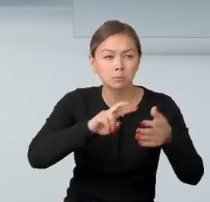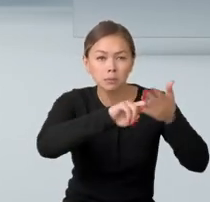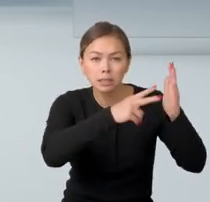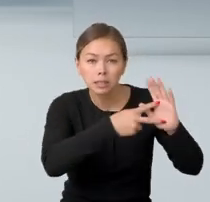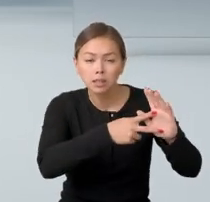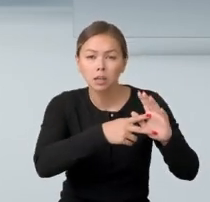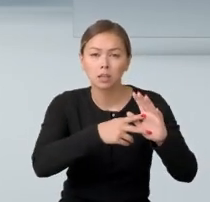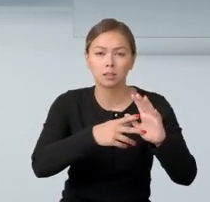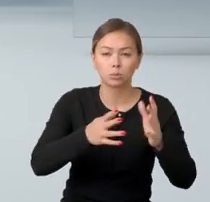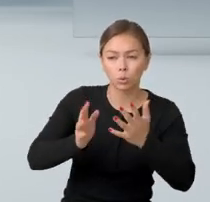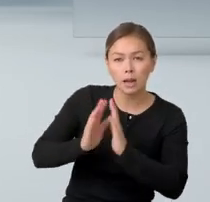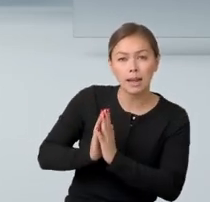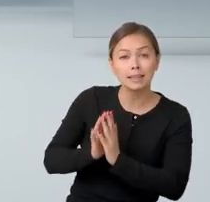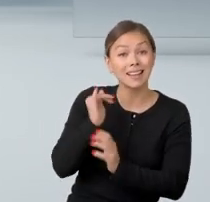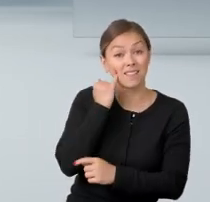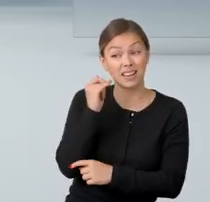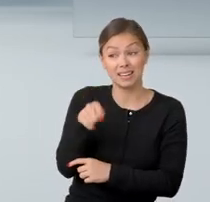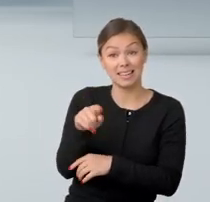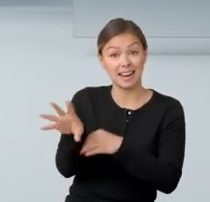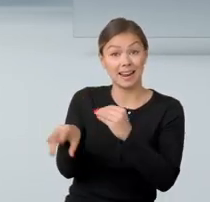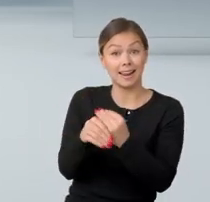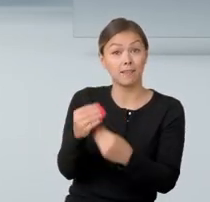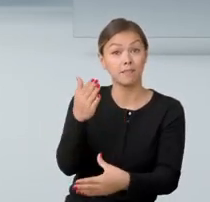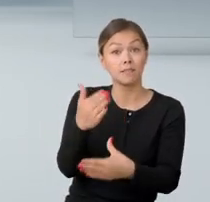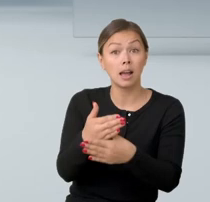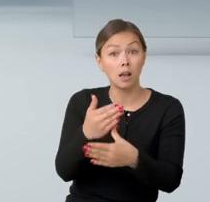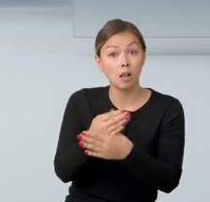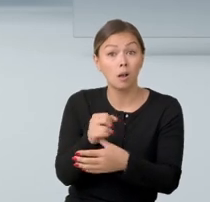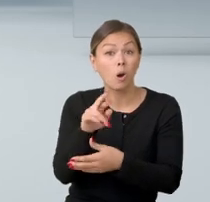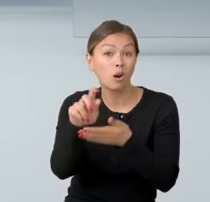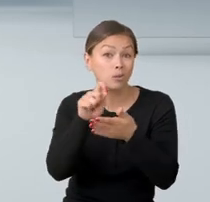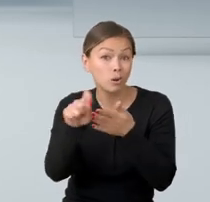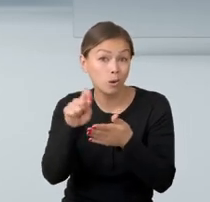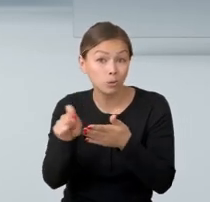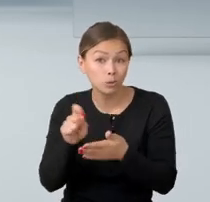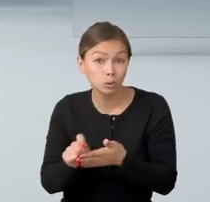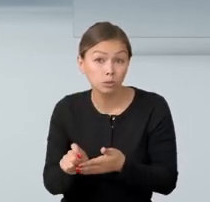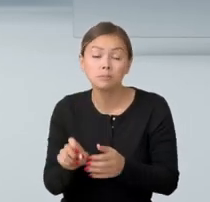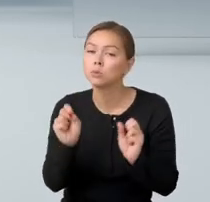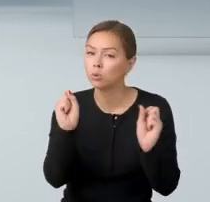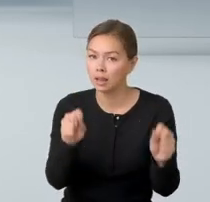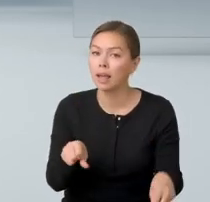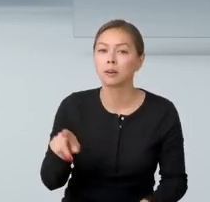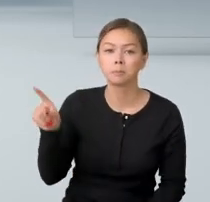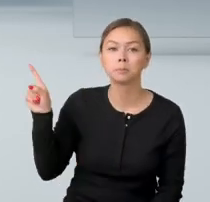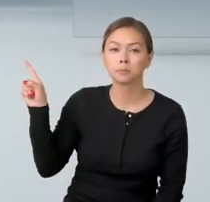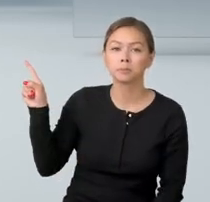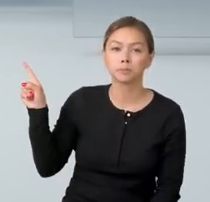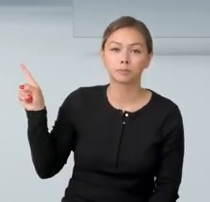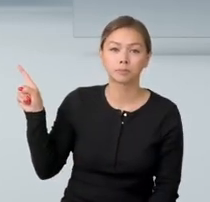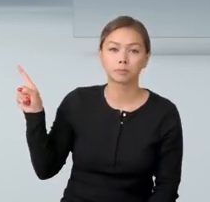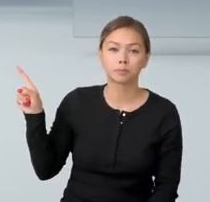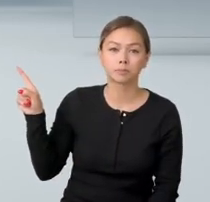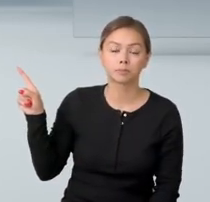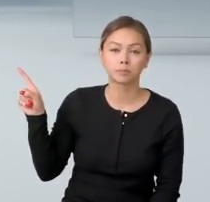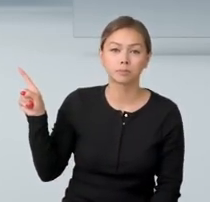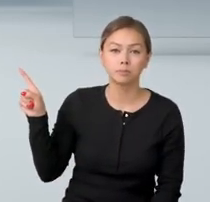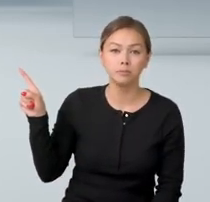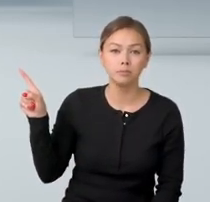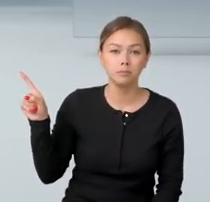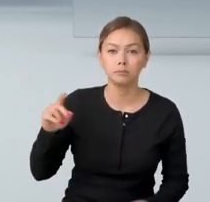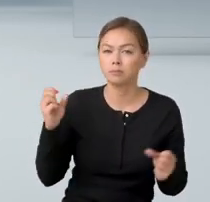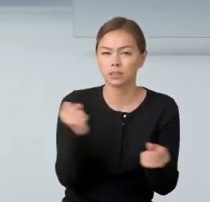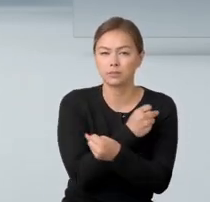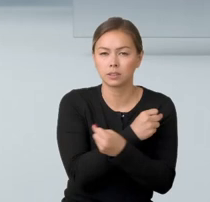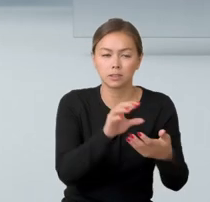of this request and it's perfect if I need to add some file or even some annotationally have the timeline on